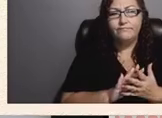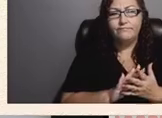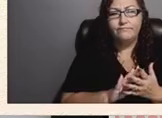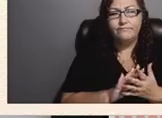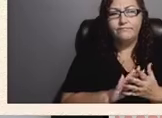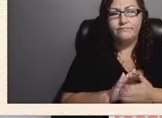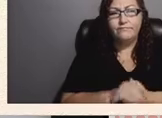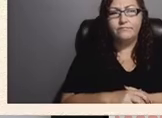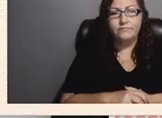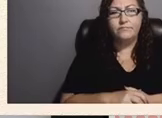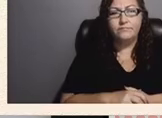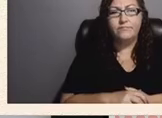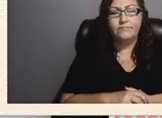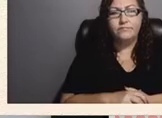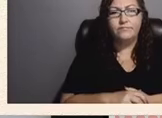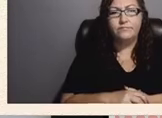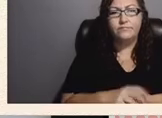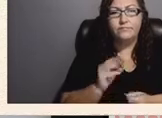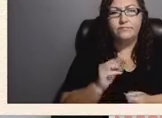Wow.